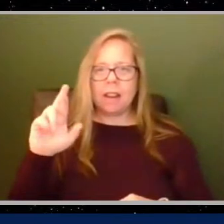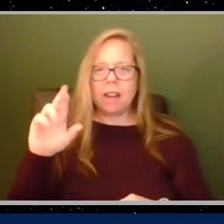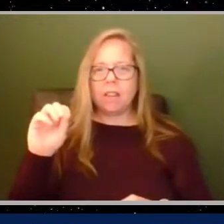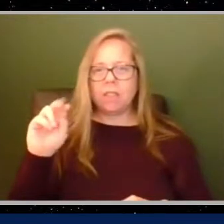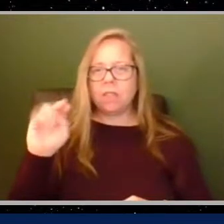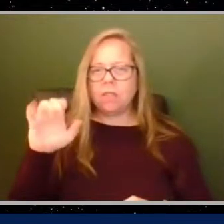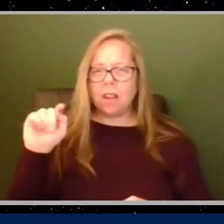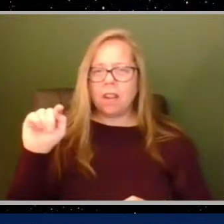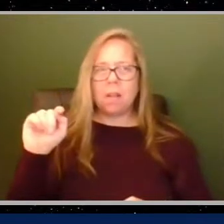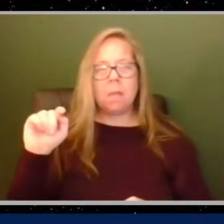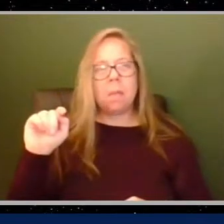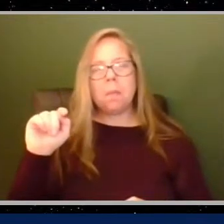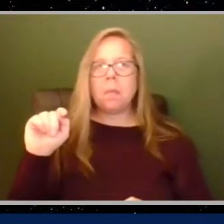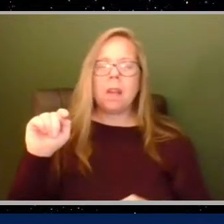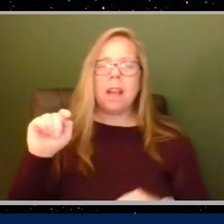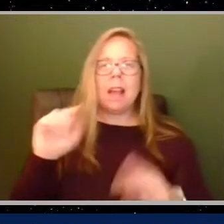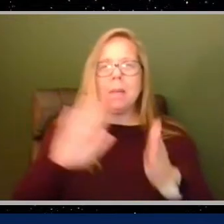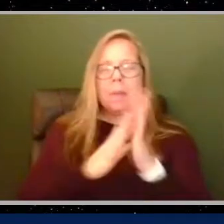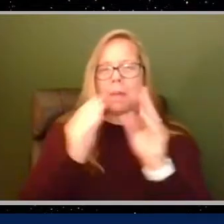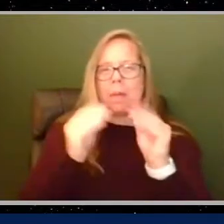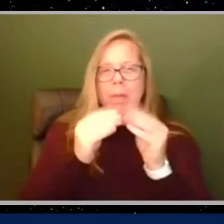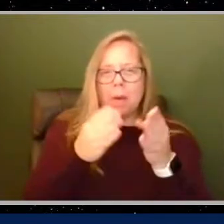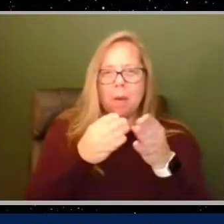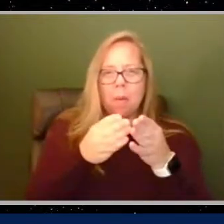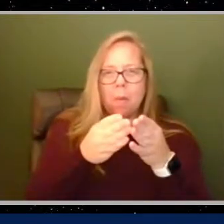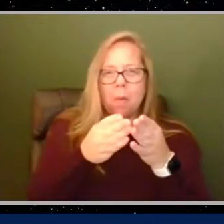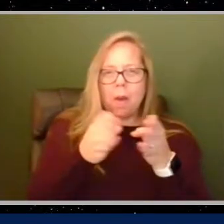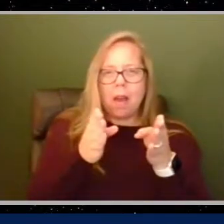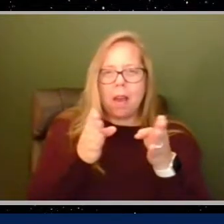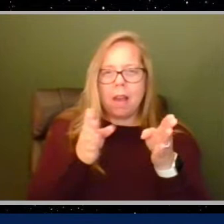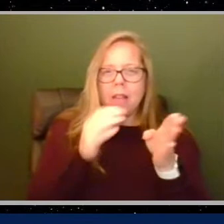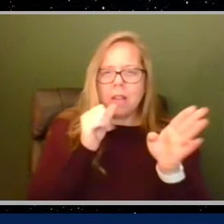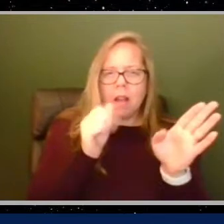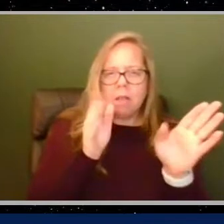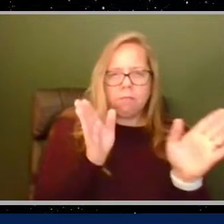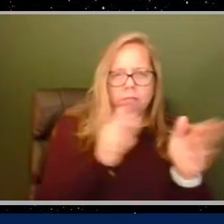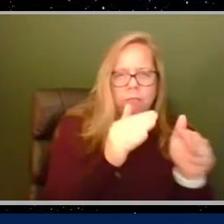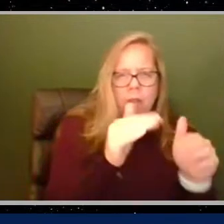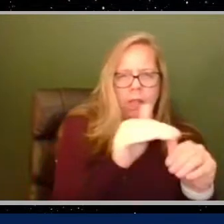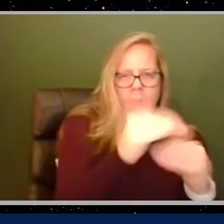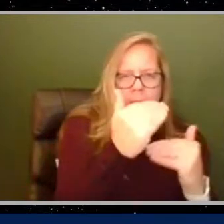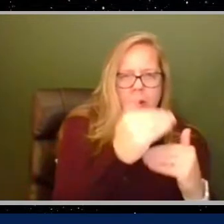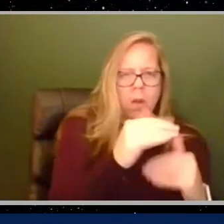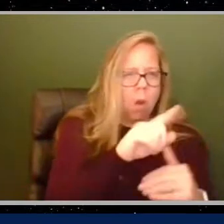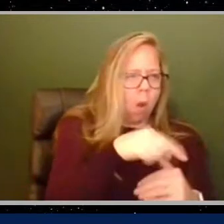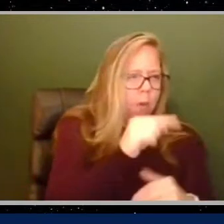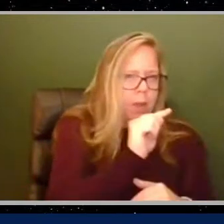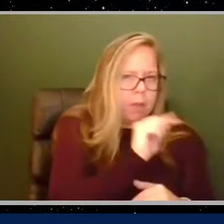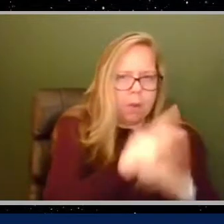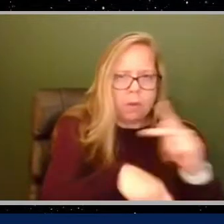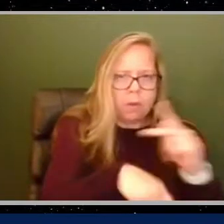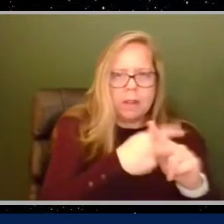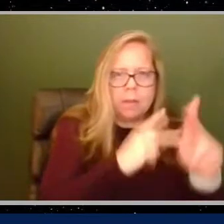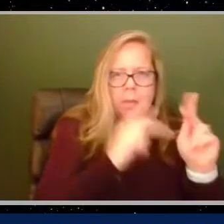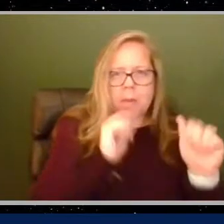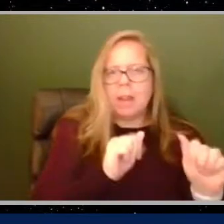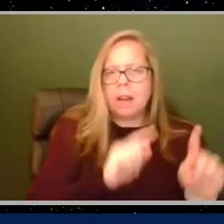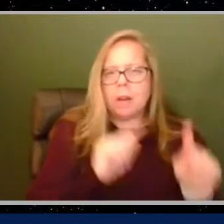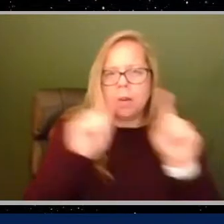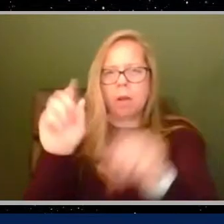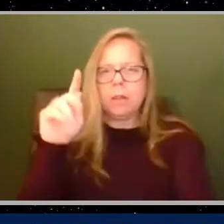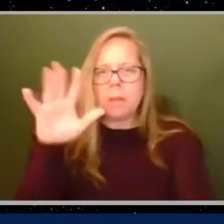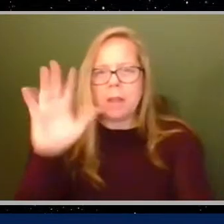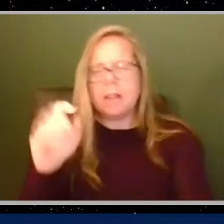but I think it's widening that aperture a bit of who actually can go into space flight. And so that's why I'm really excited about